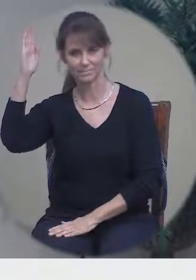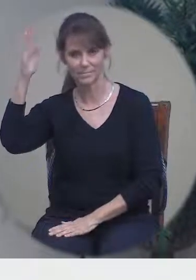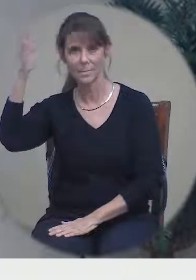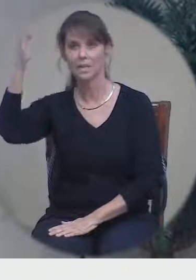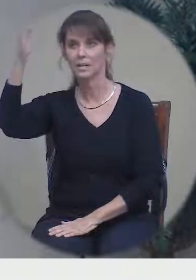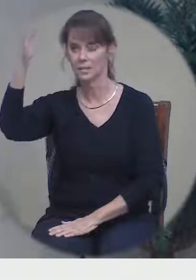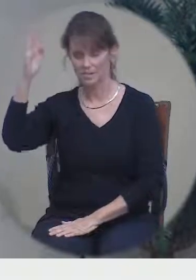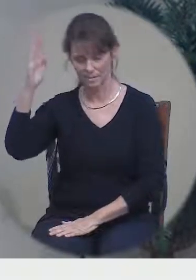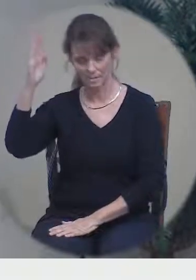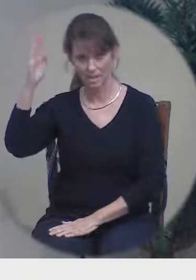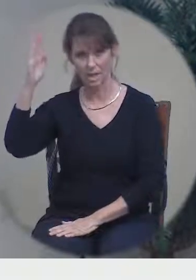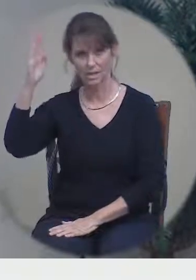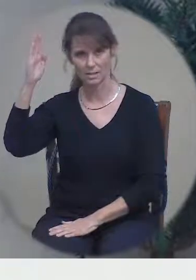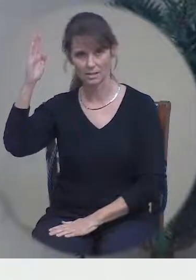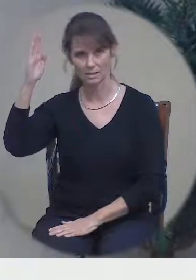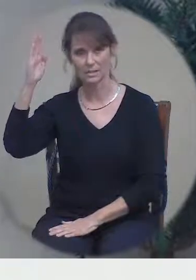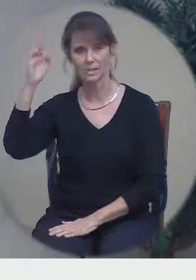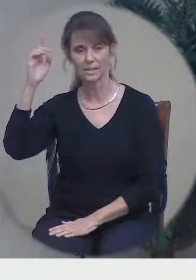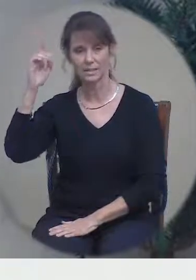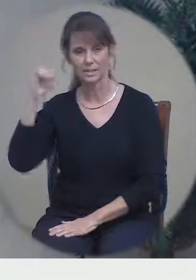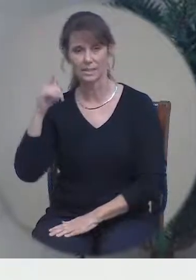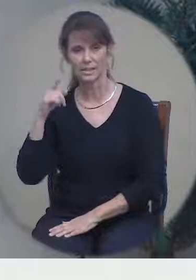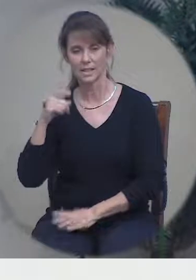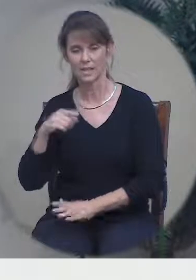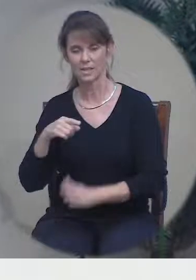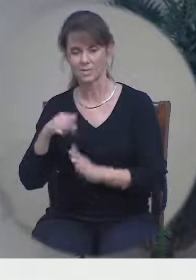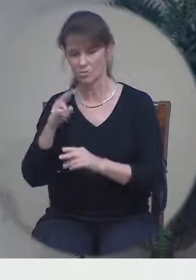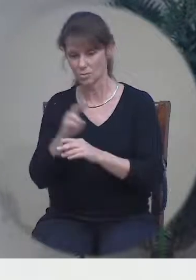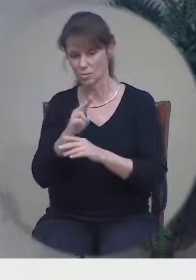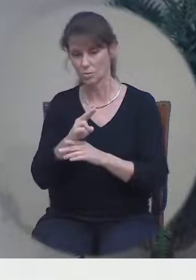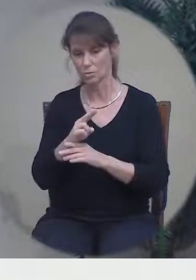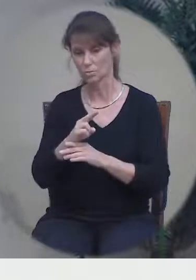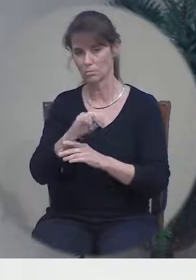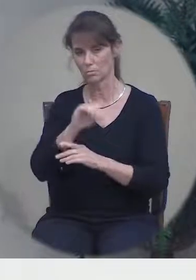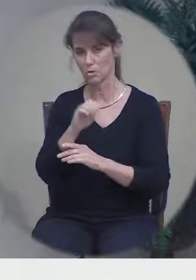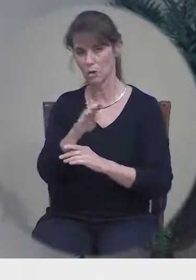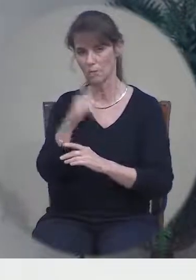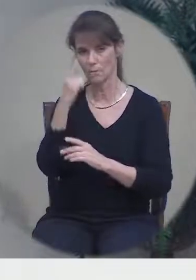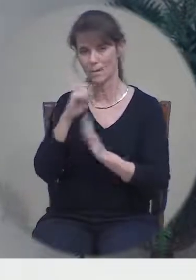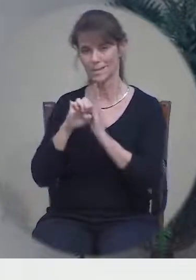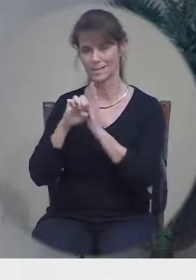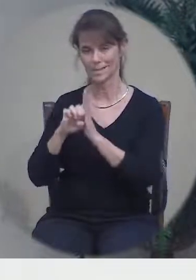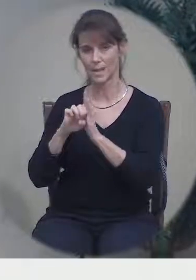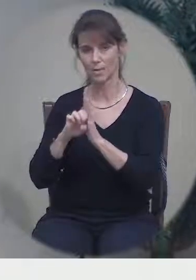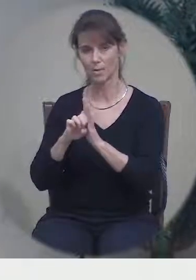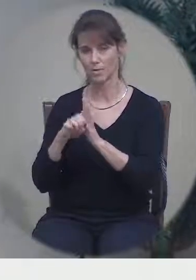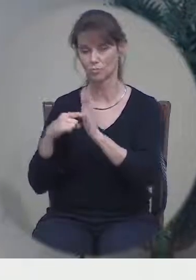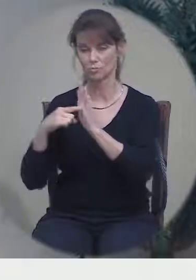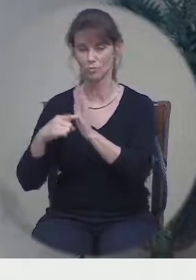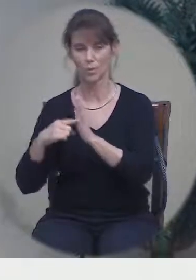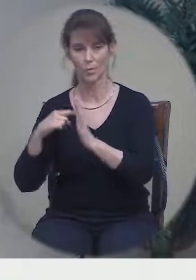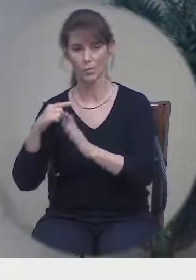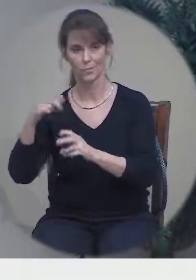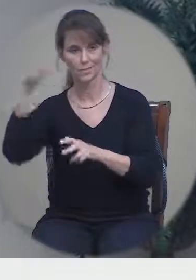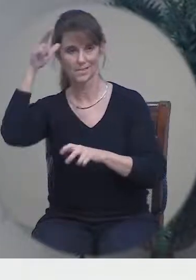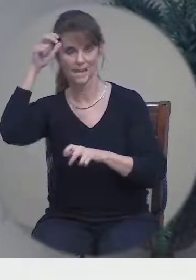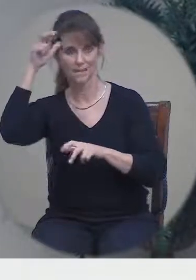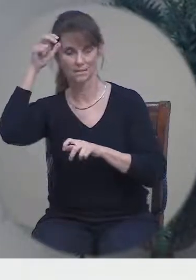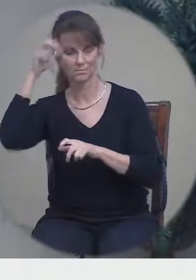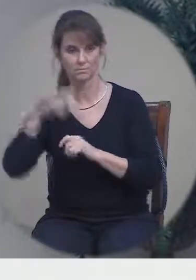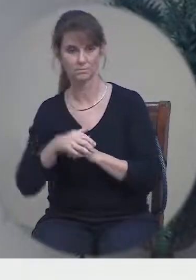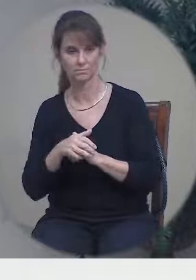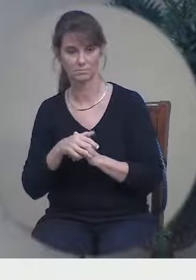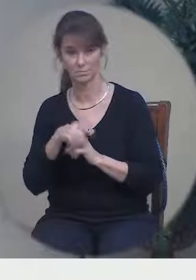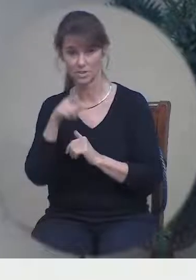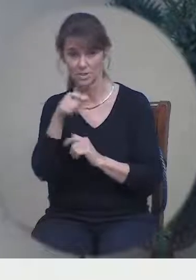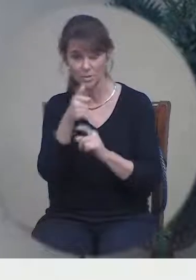God holds Job up as an example to Satan. In some ways, have you ever, as a proud parent